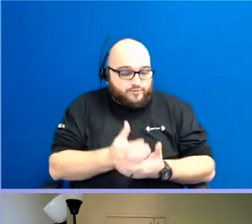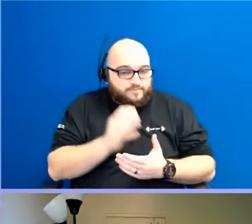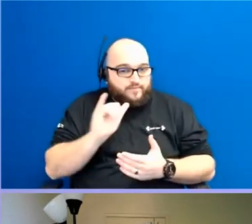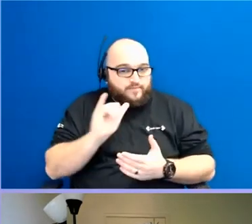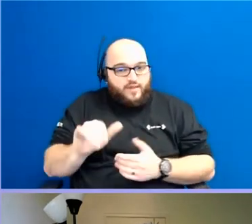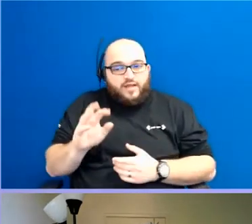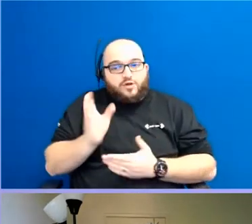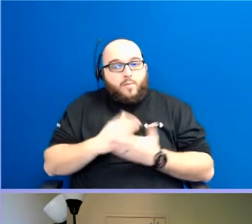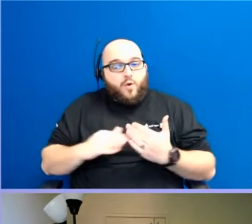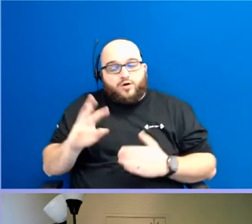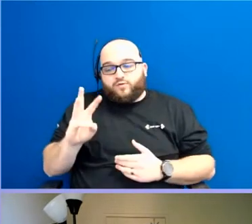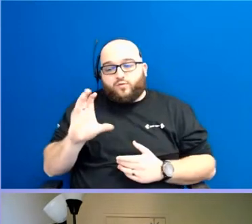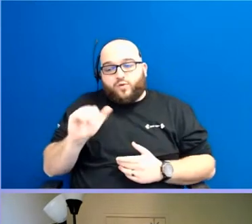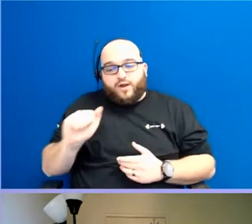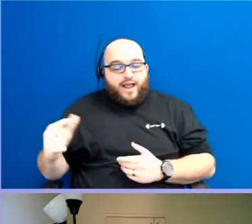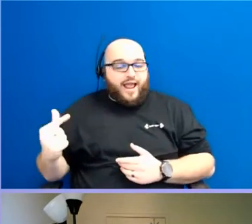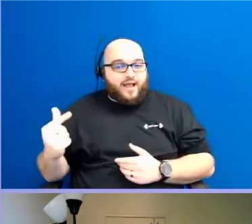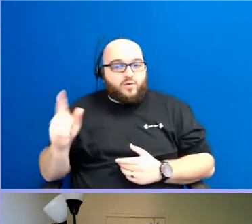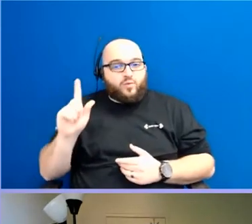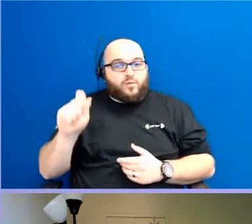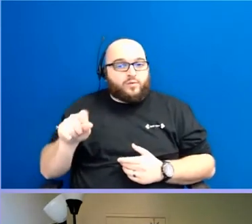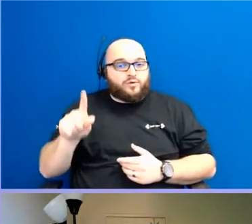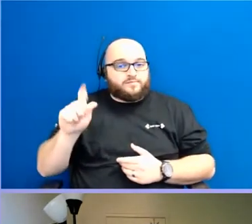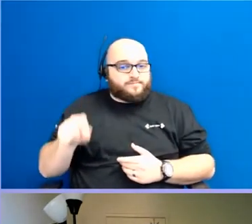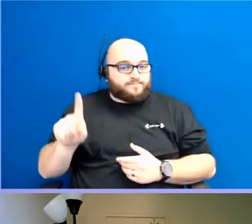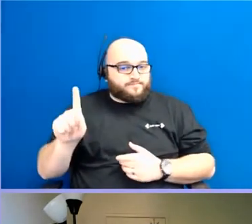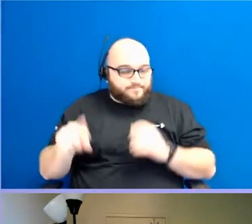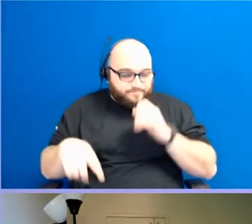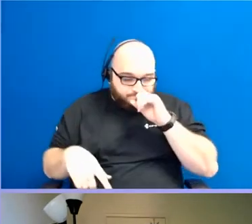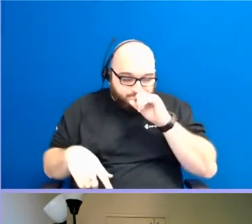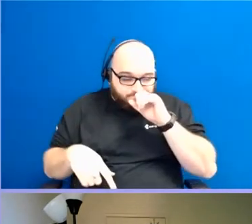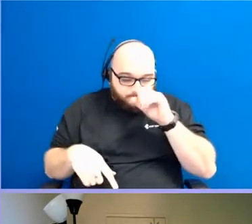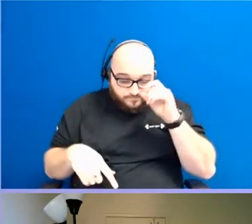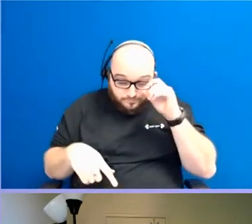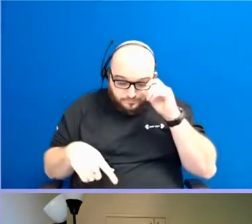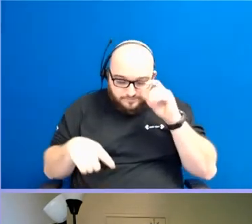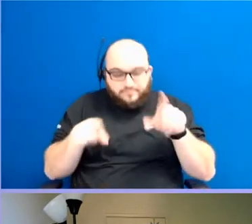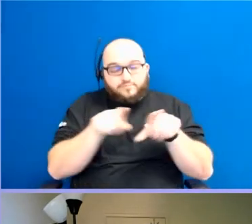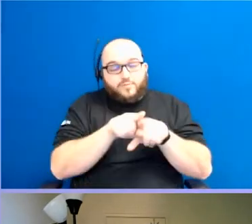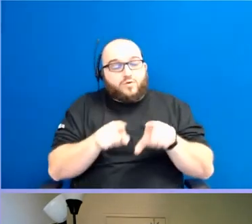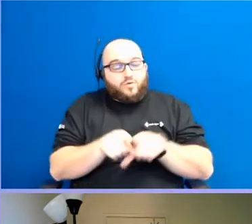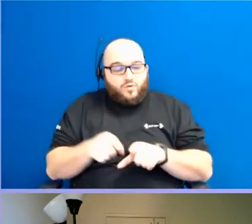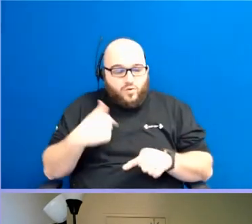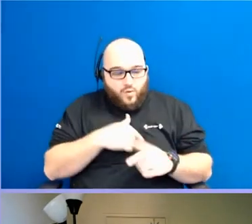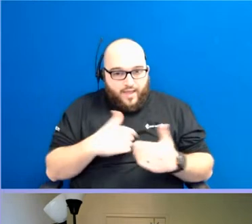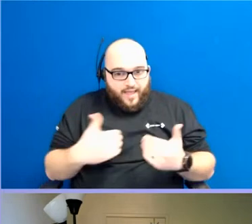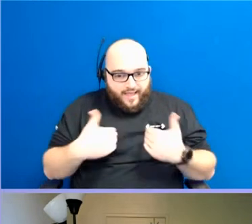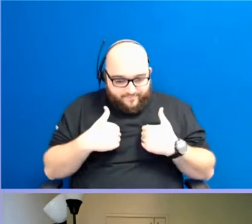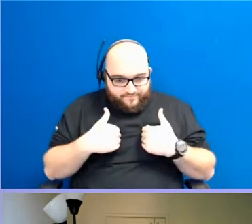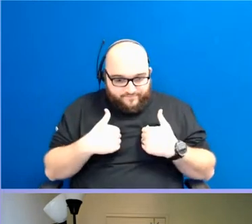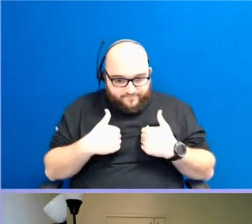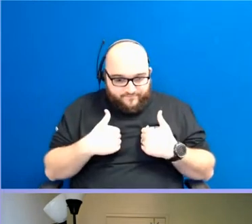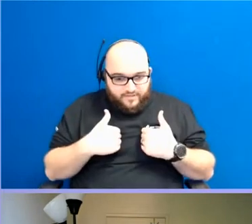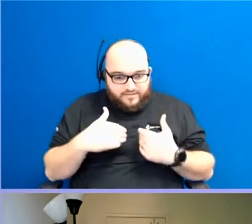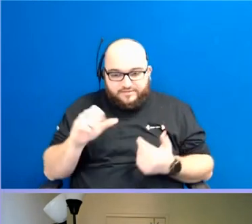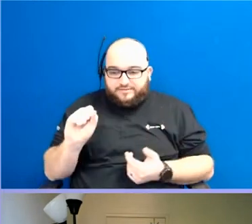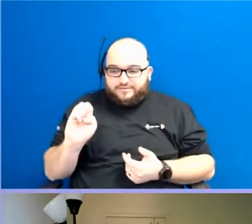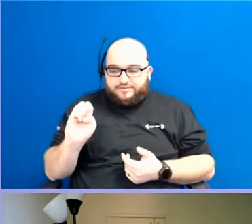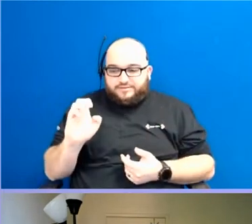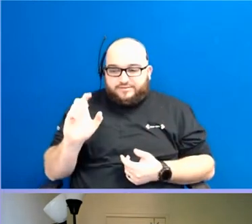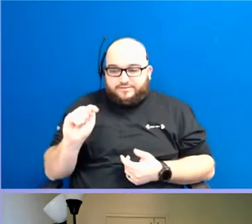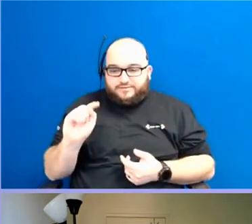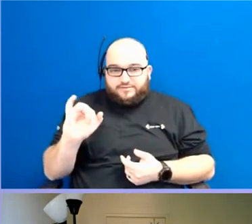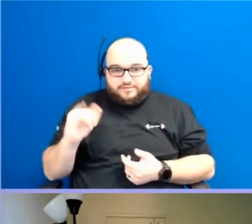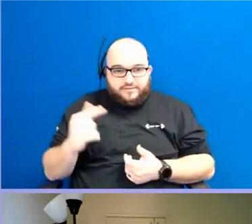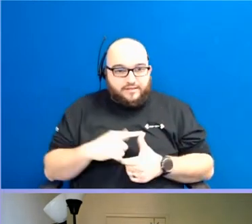of WCAG 1.1.1. And we also have, they also want to know about settings,